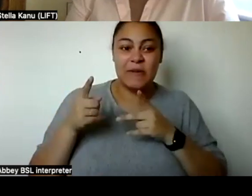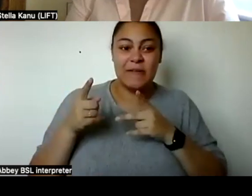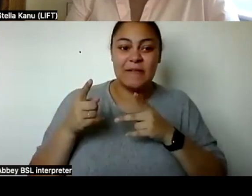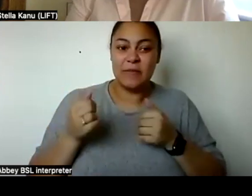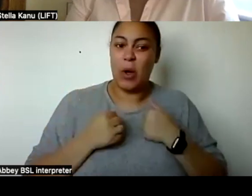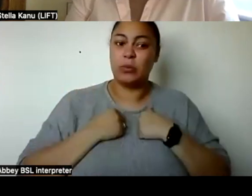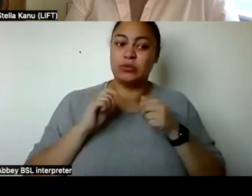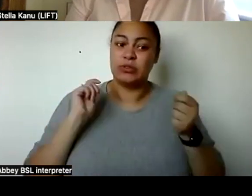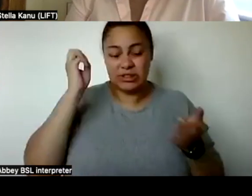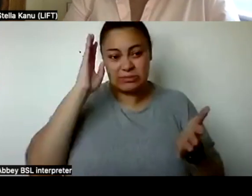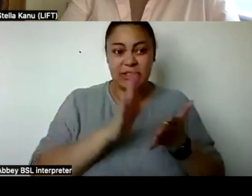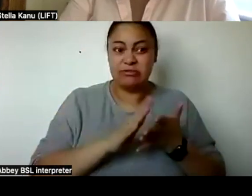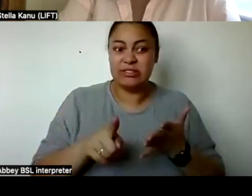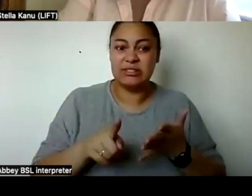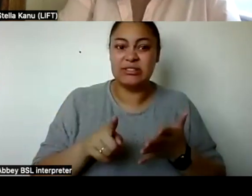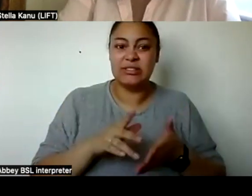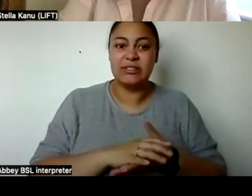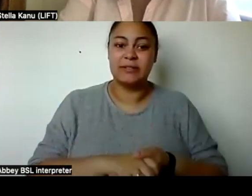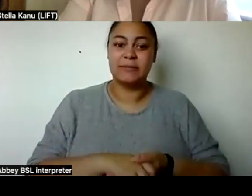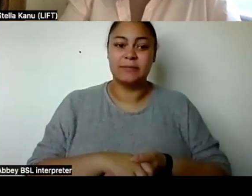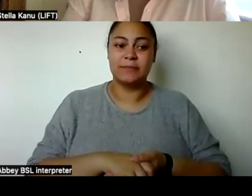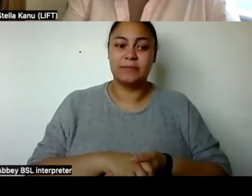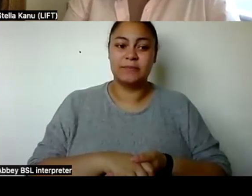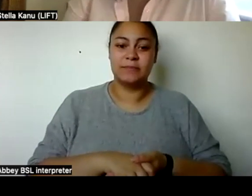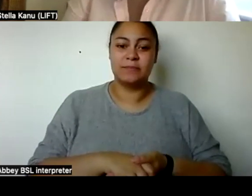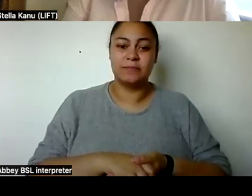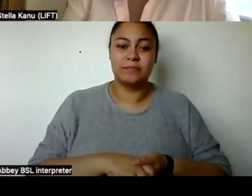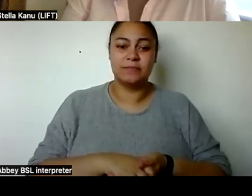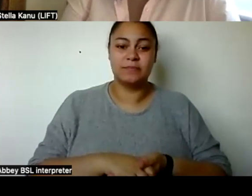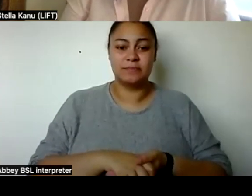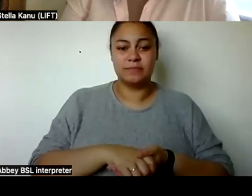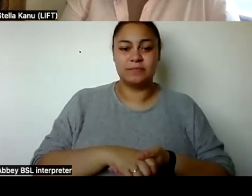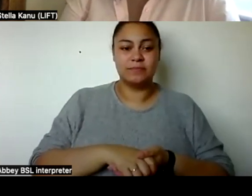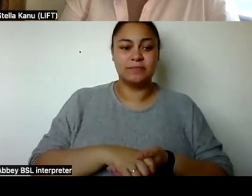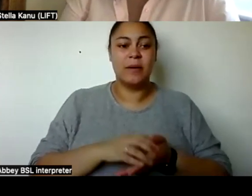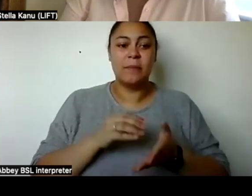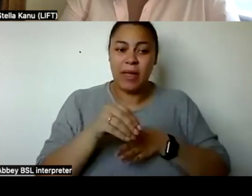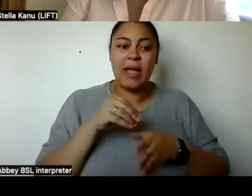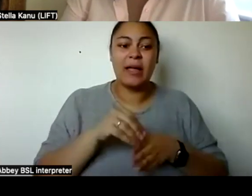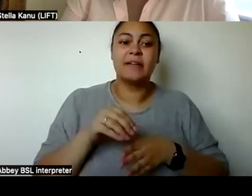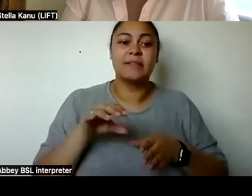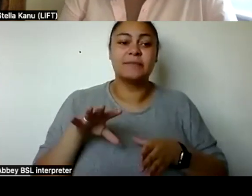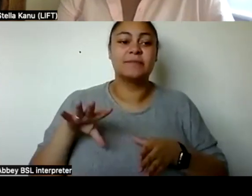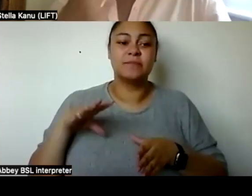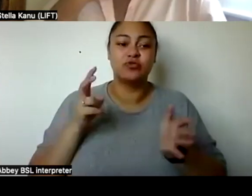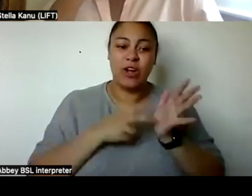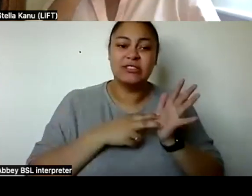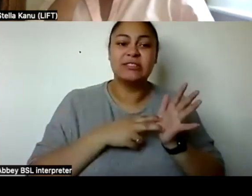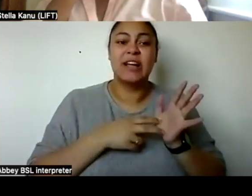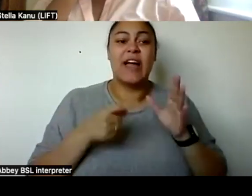internally to hosting, paying and contracting freelancers. Would you like to